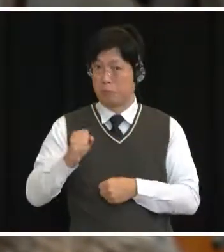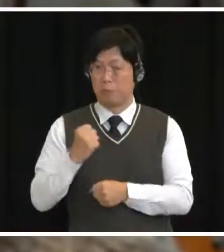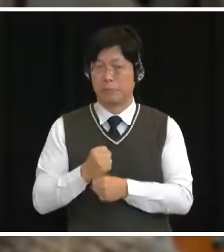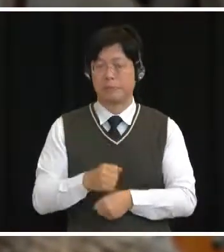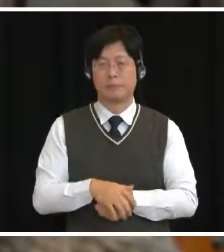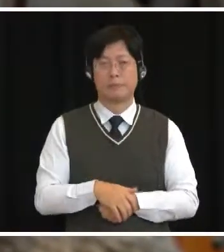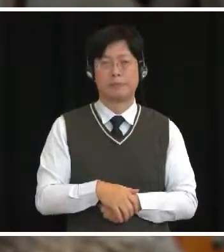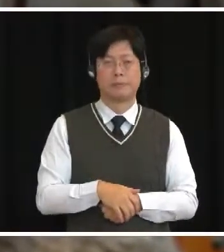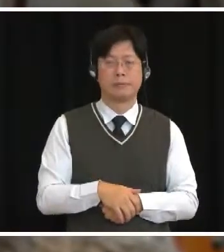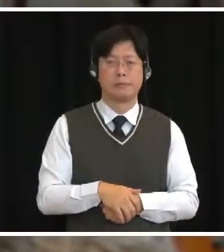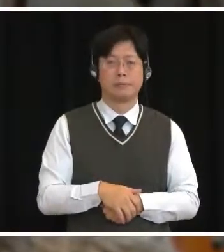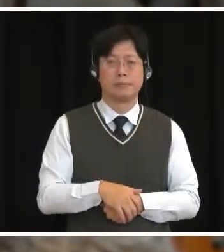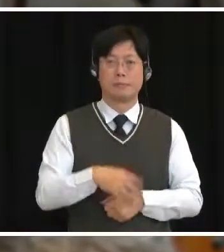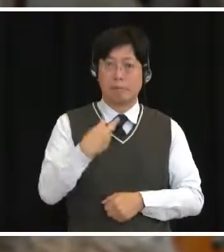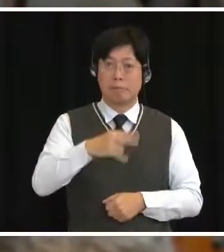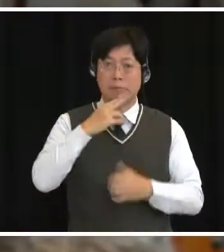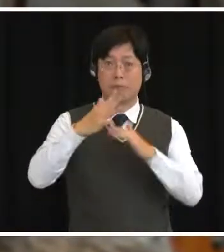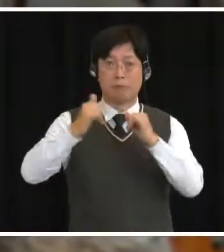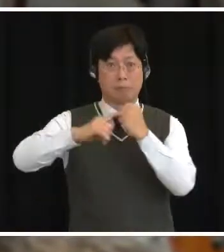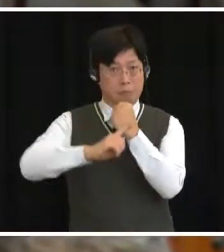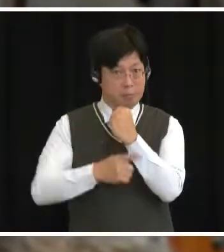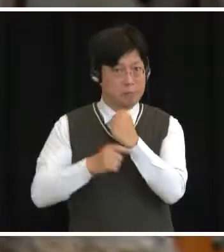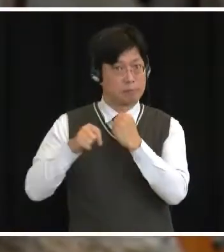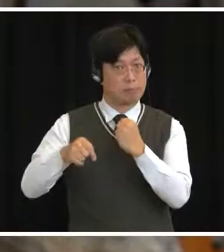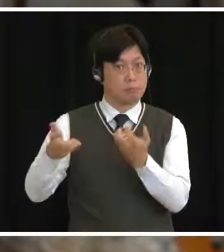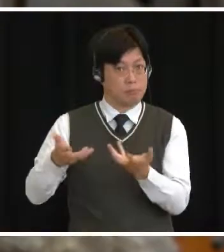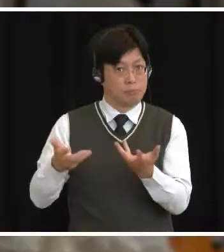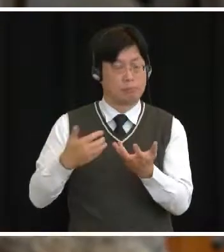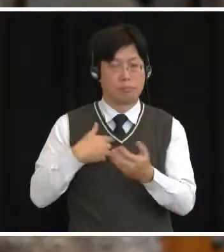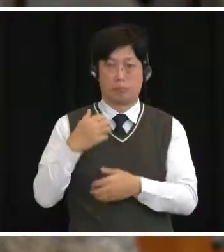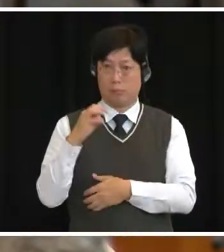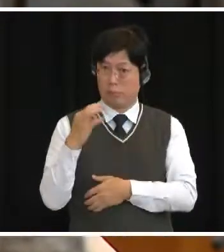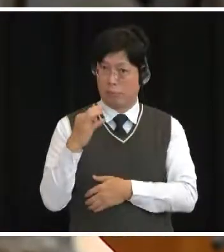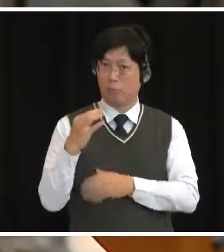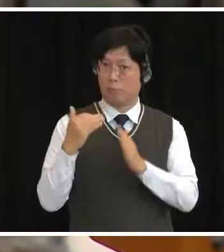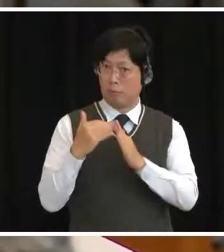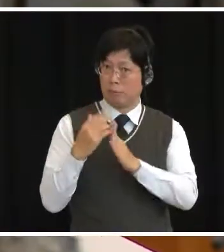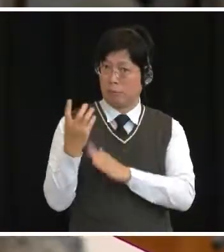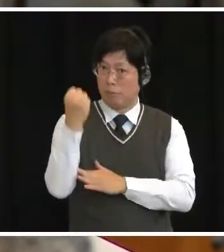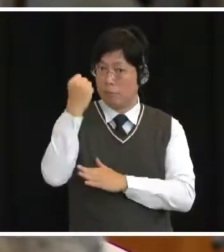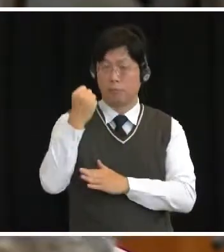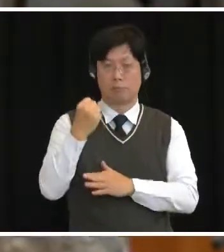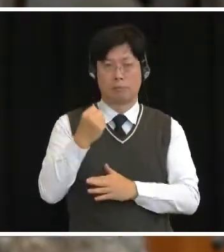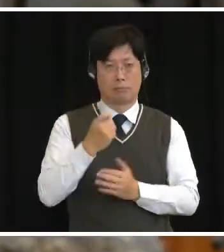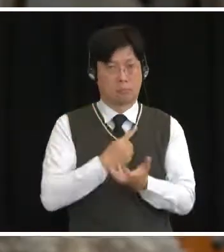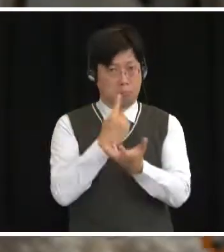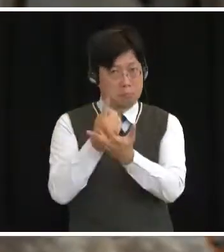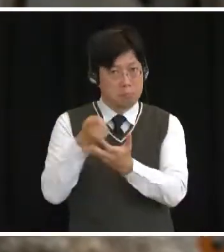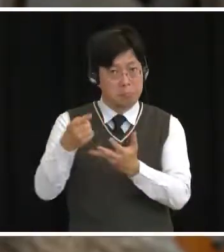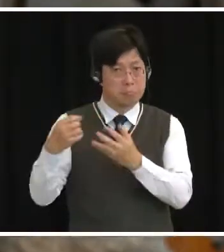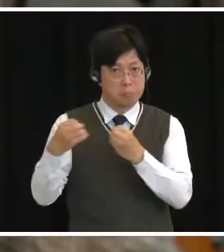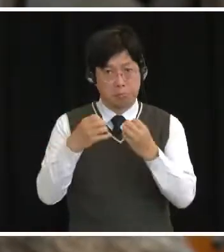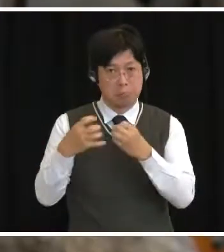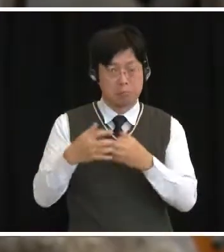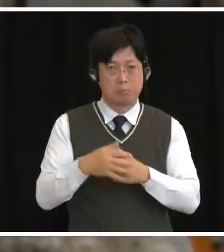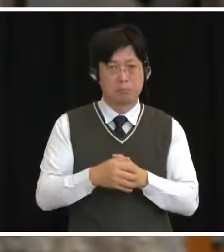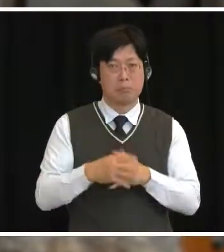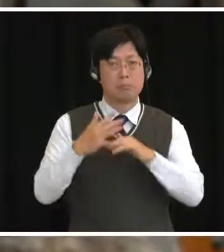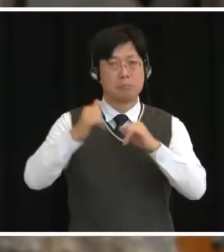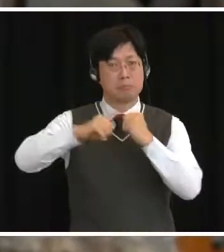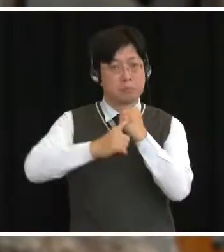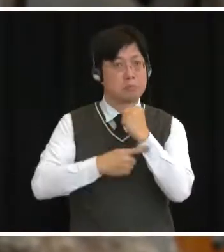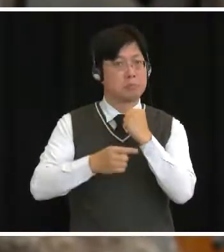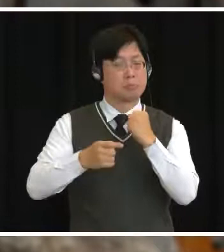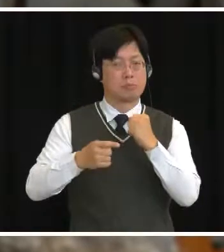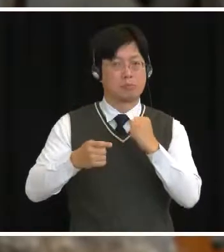Code basically stipulates what can be done and what cannot be done, whereas the Civil Code